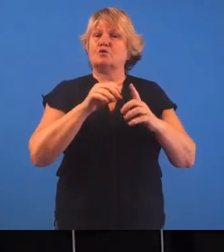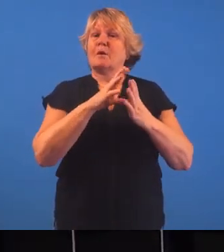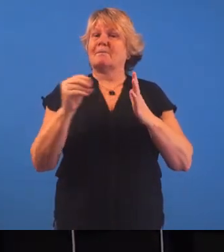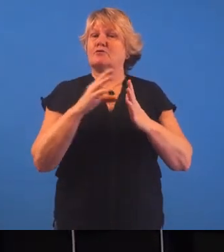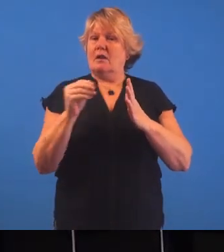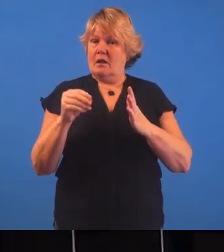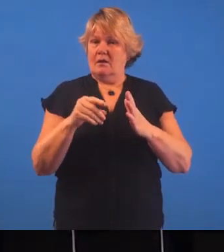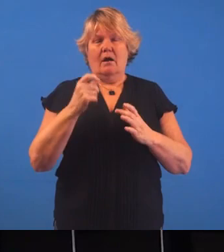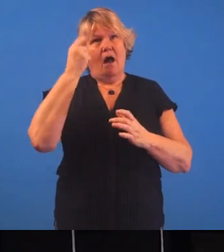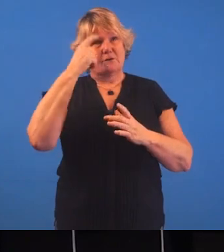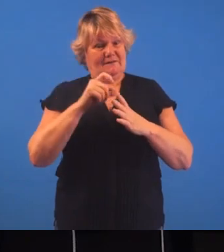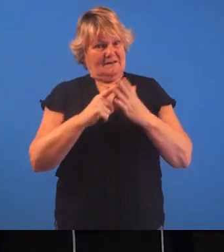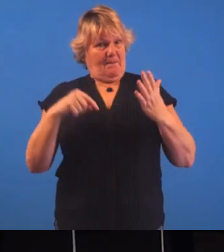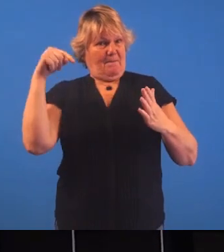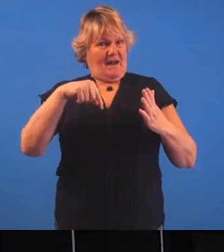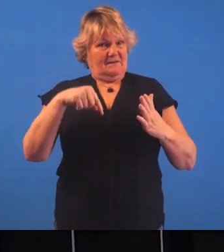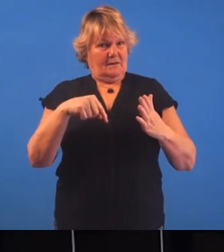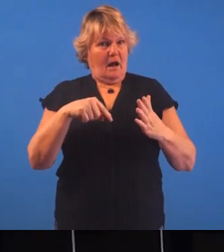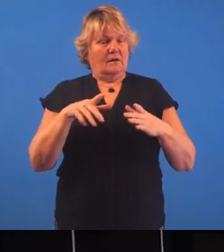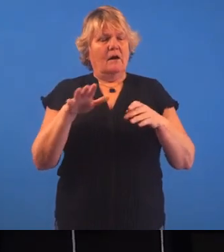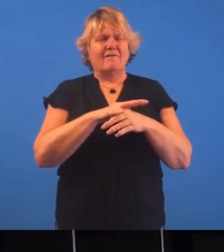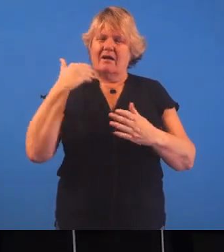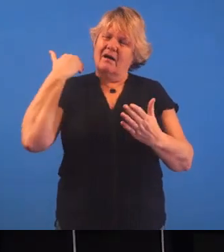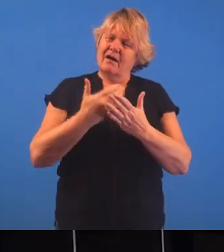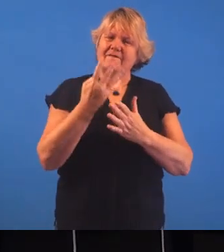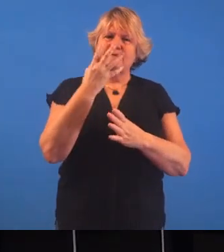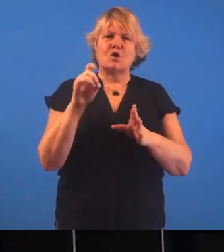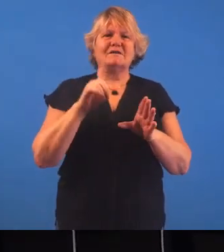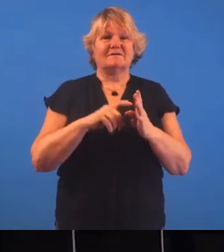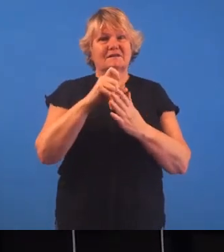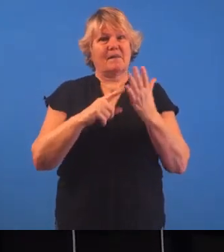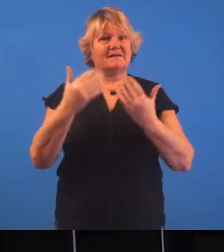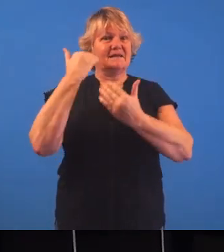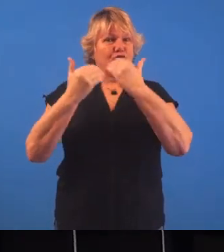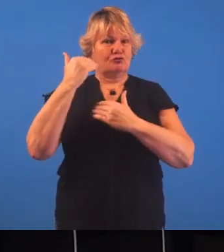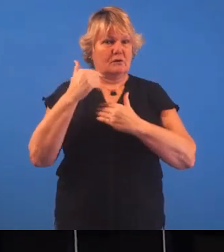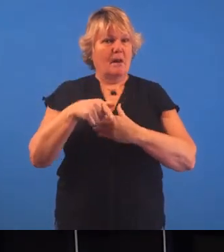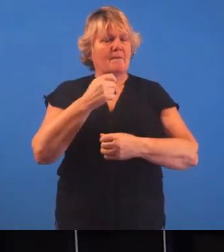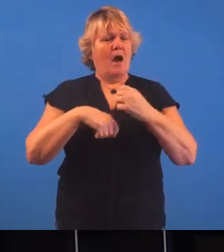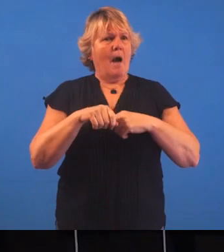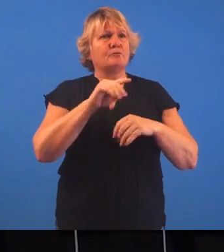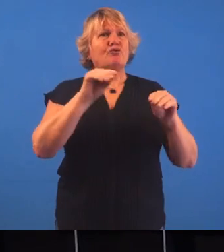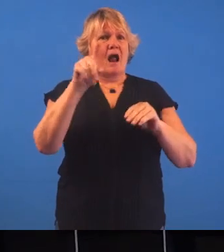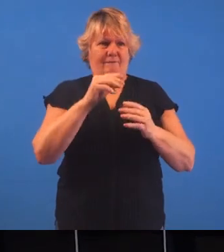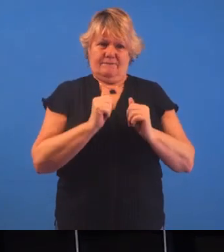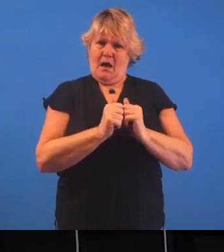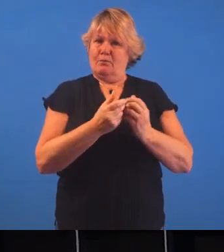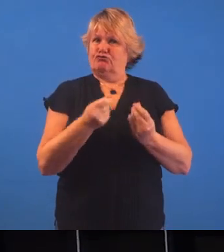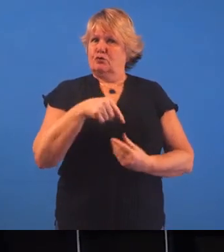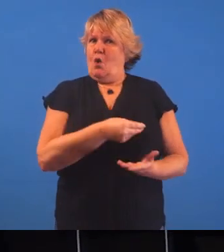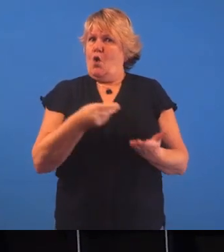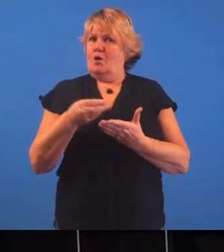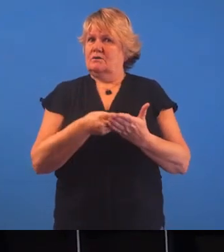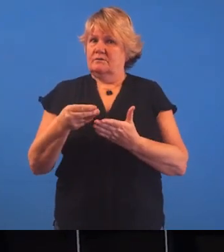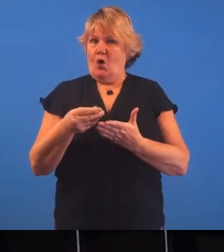social model understanding of disability and cover the past 40 years of disability history, they've become a valuable resource